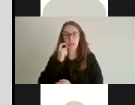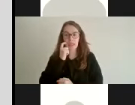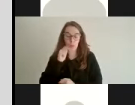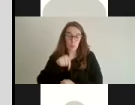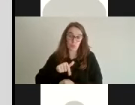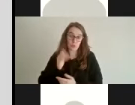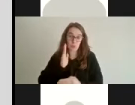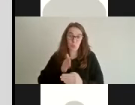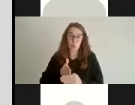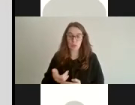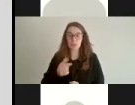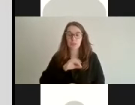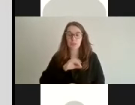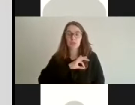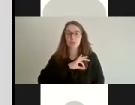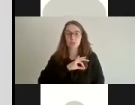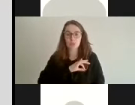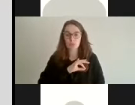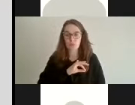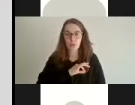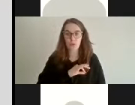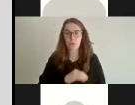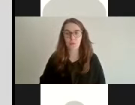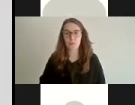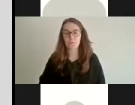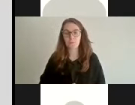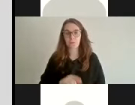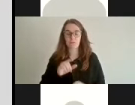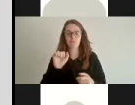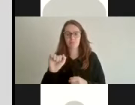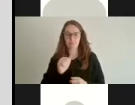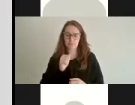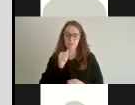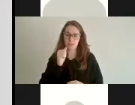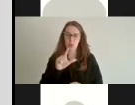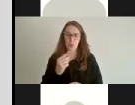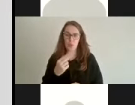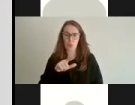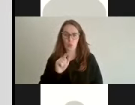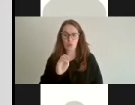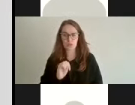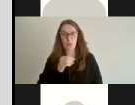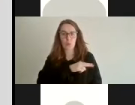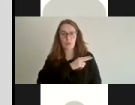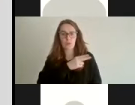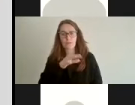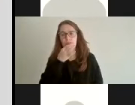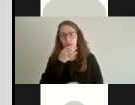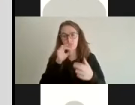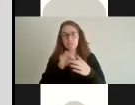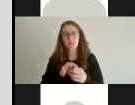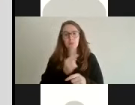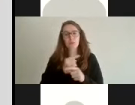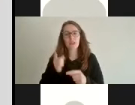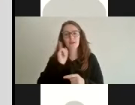presentation of today. I would like to hand over to Thomas Blage from Lund University who's going to talk to us about the importance